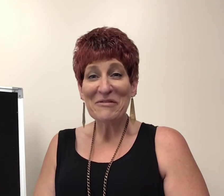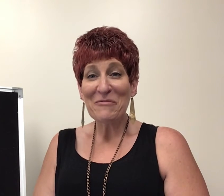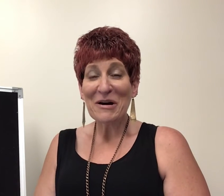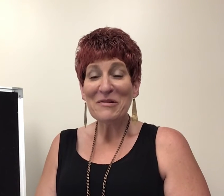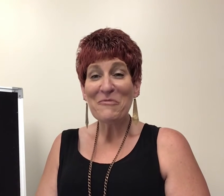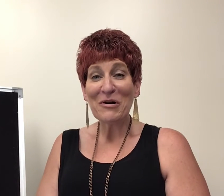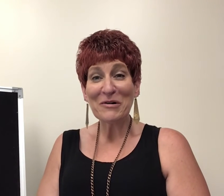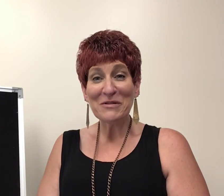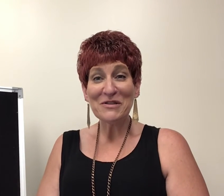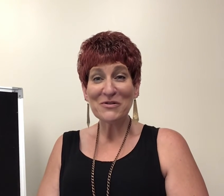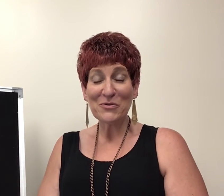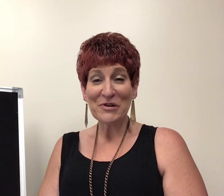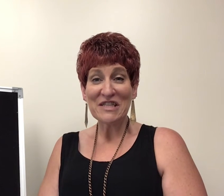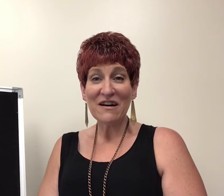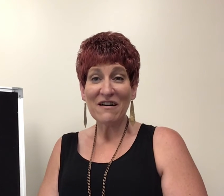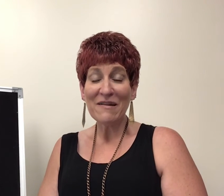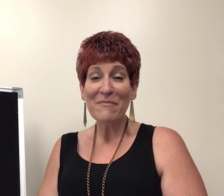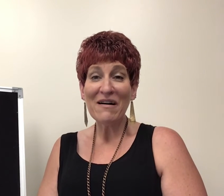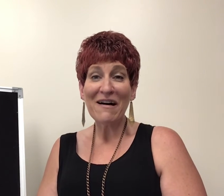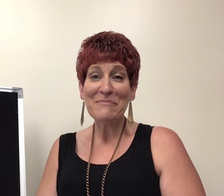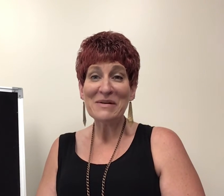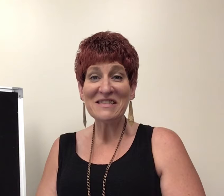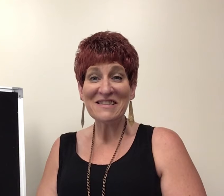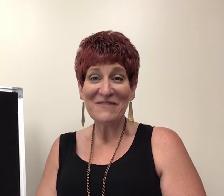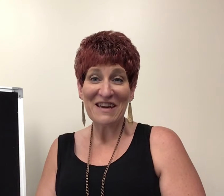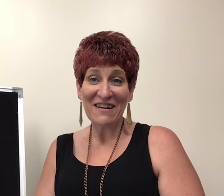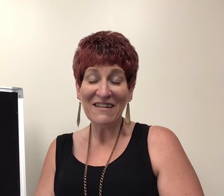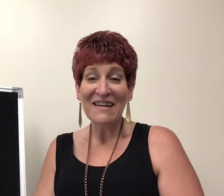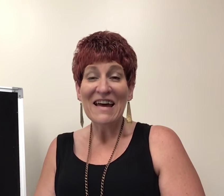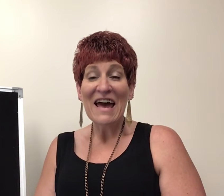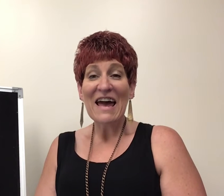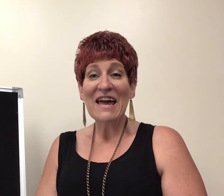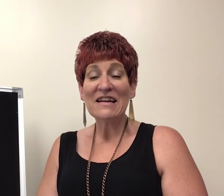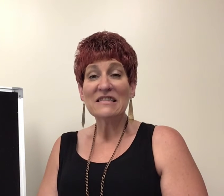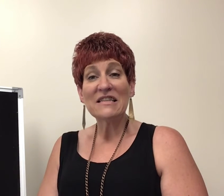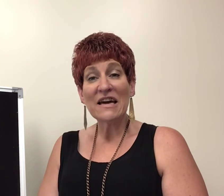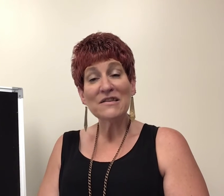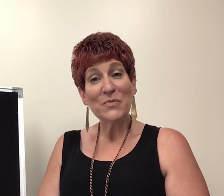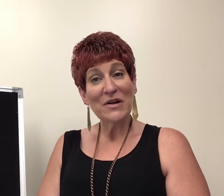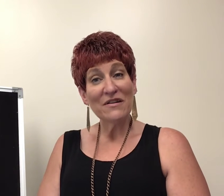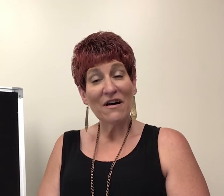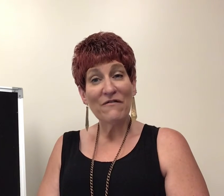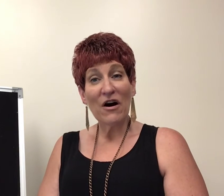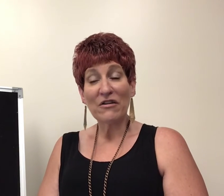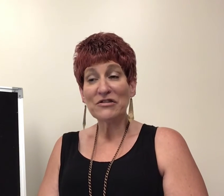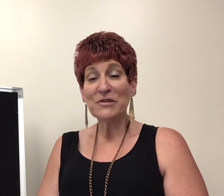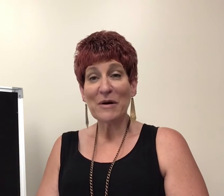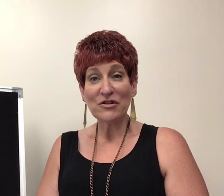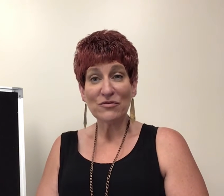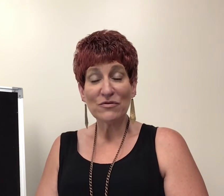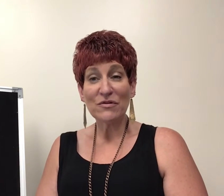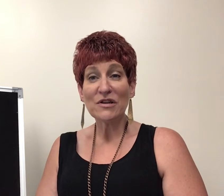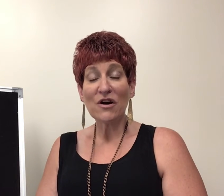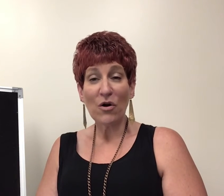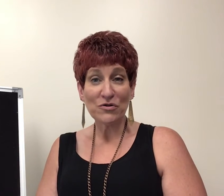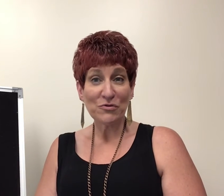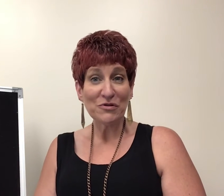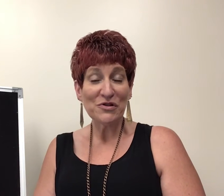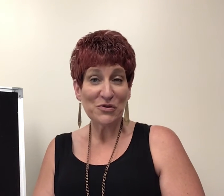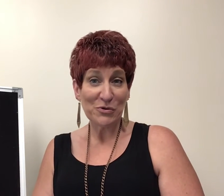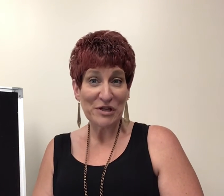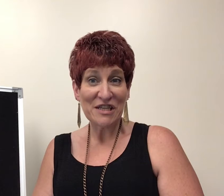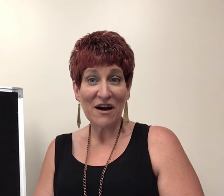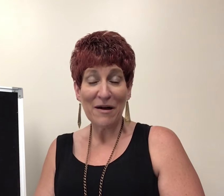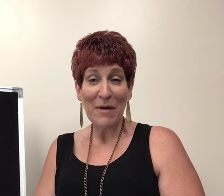Hello everyone, welcome to Storytime. I'm Miss Davina, and today is one of our special